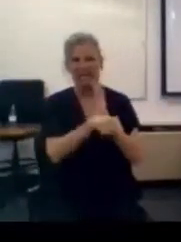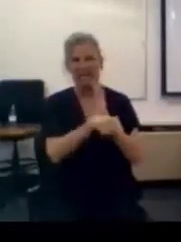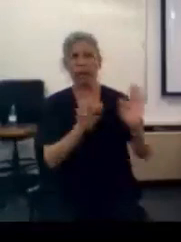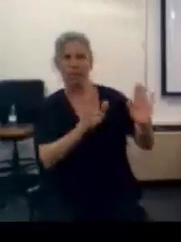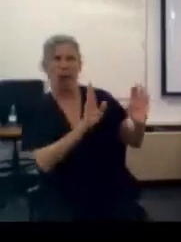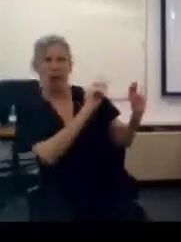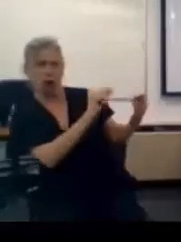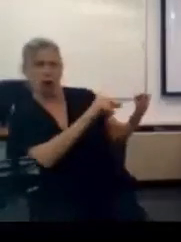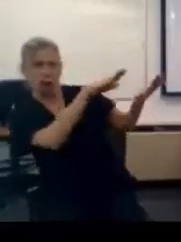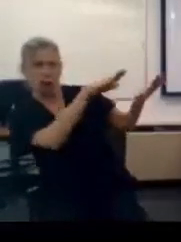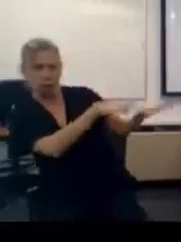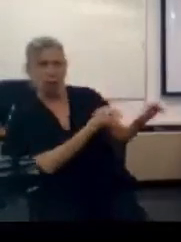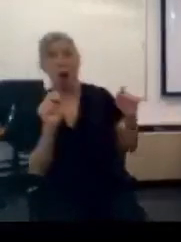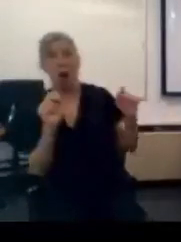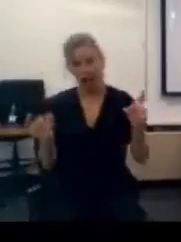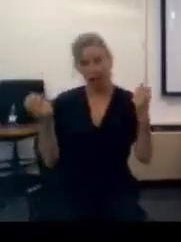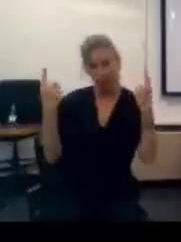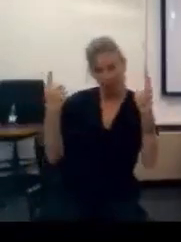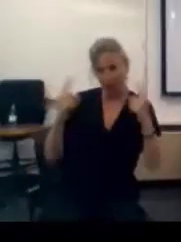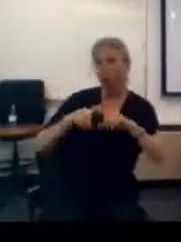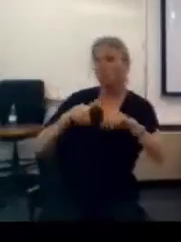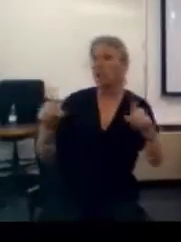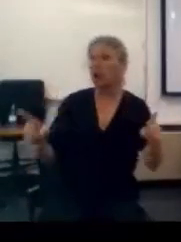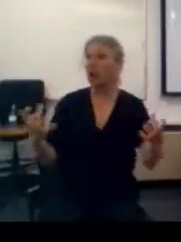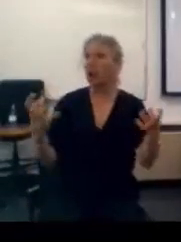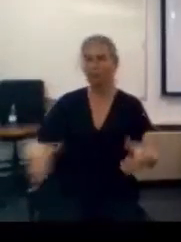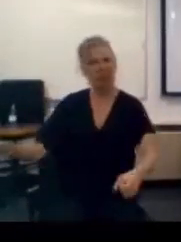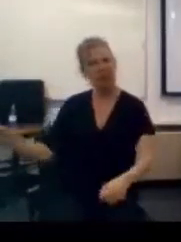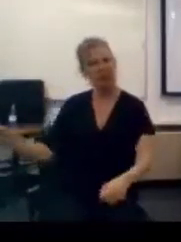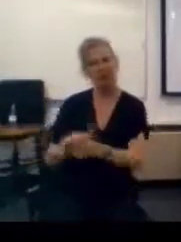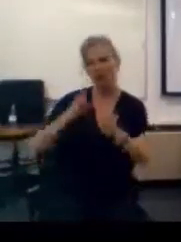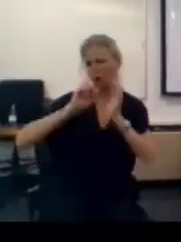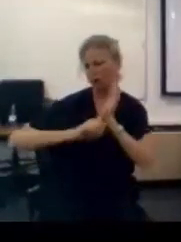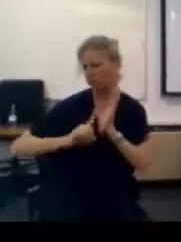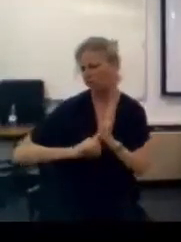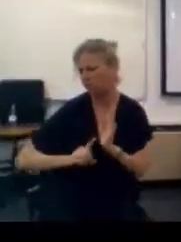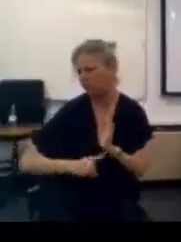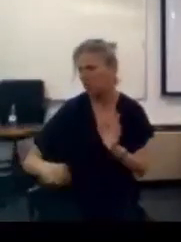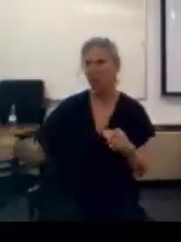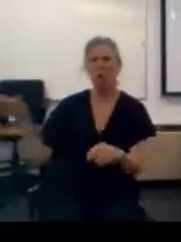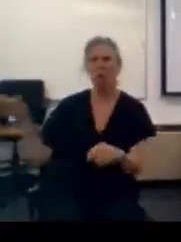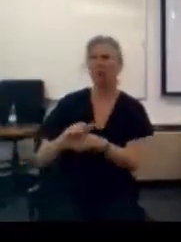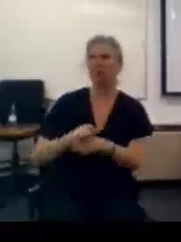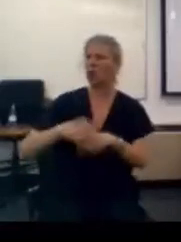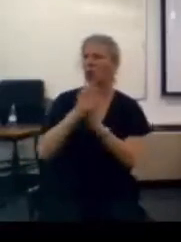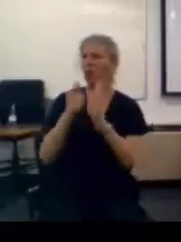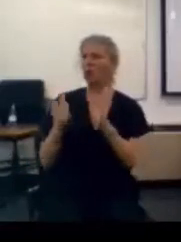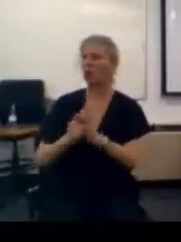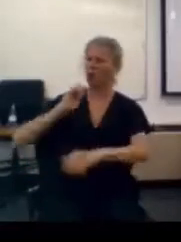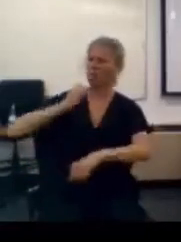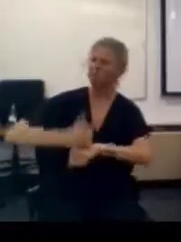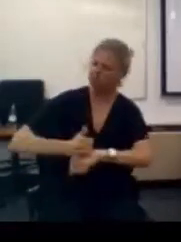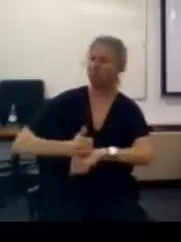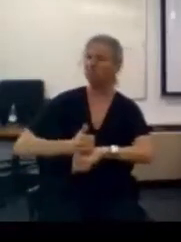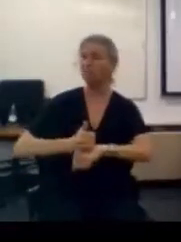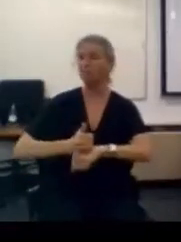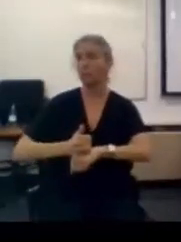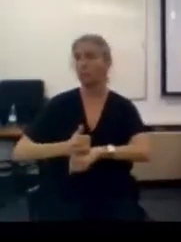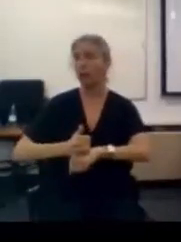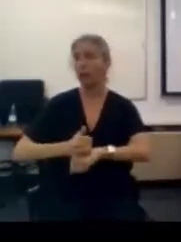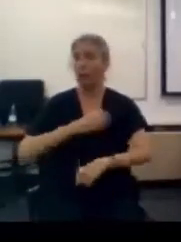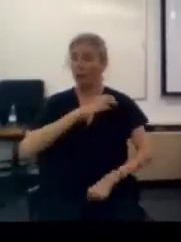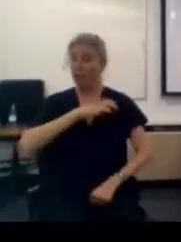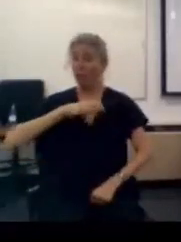it's not a criminal matter. I'm like, okay, I get it, I get it. But I wanted full-on investigation, full-on